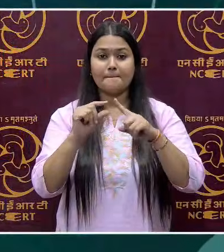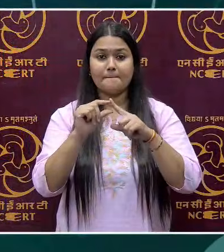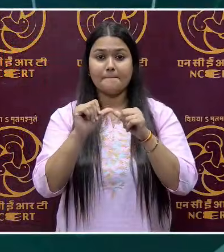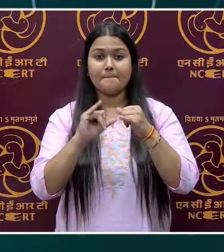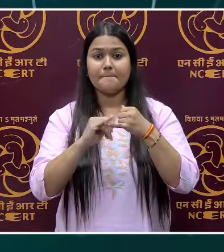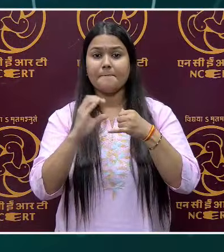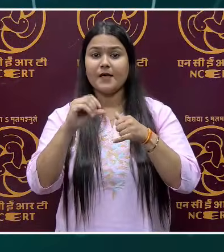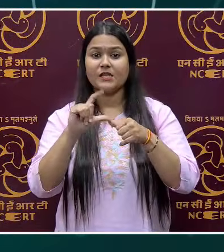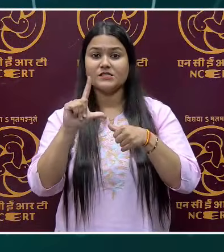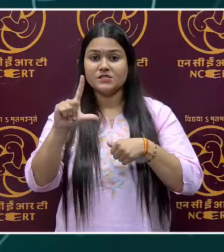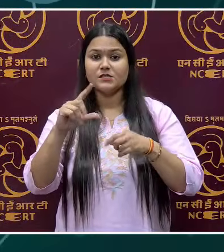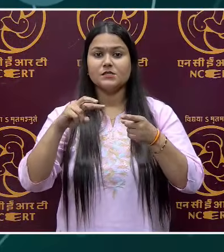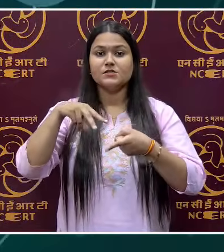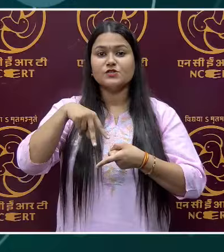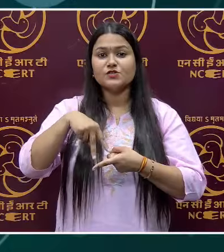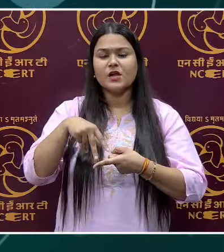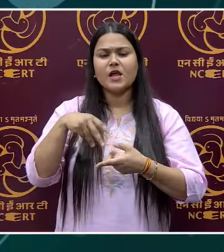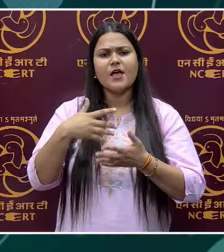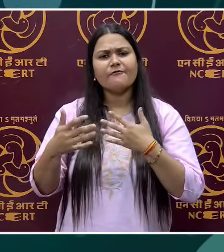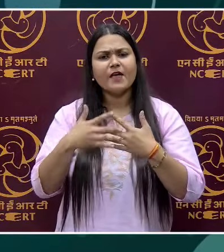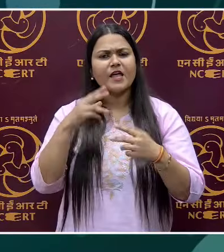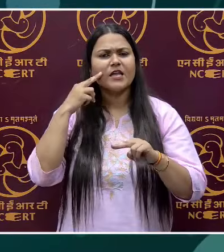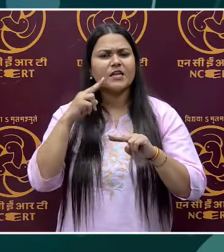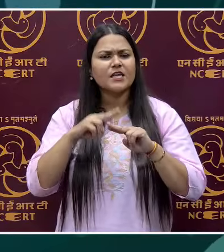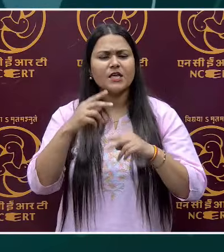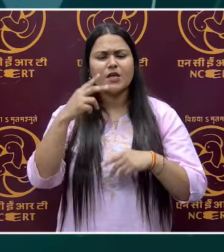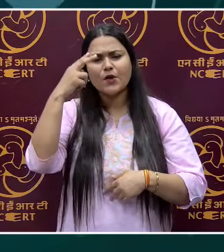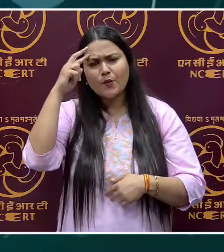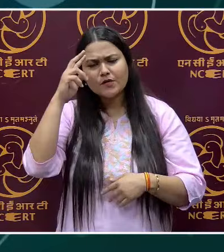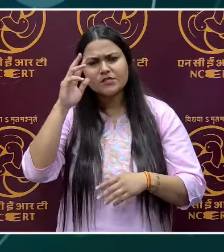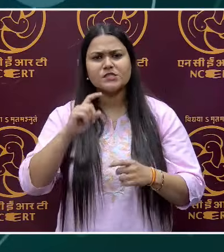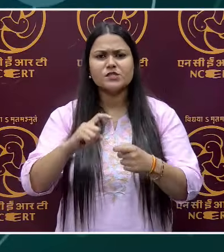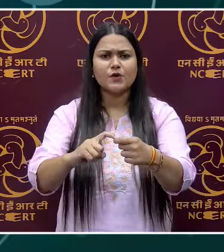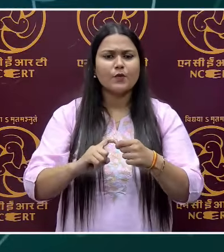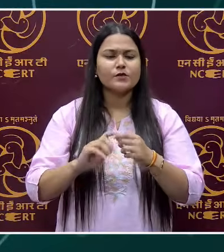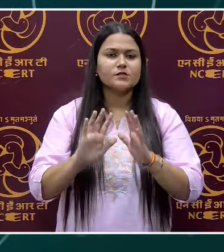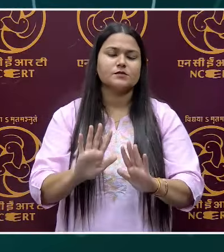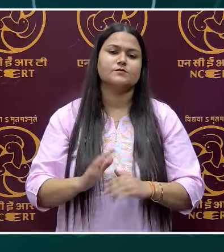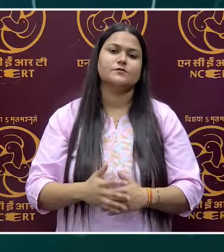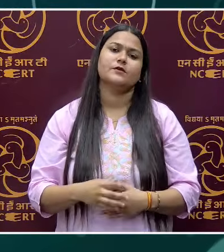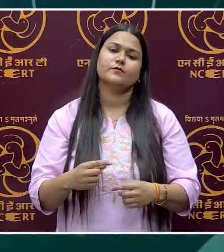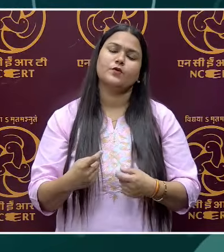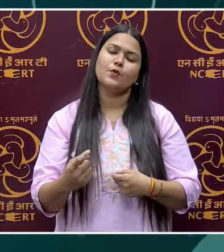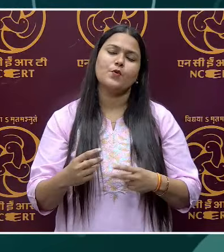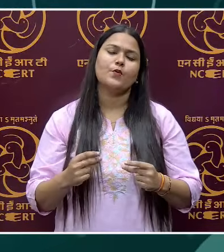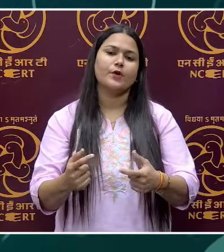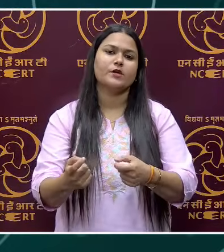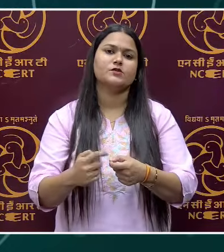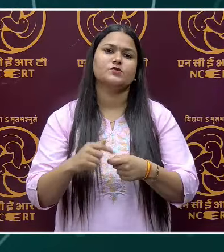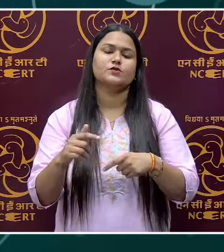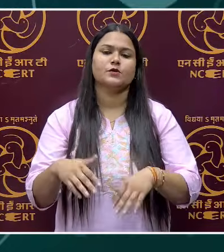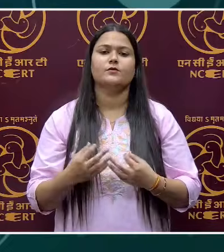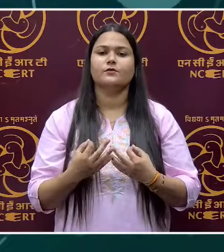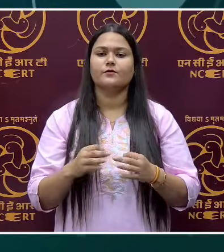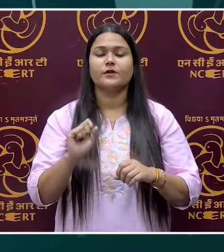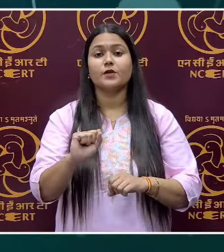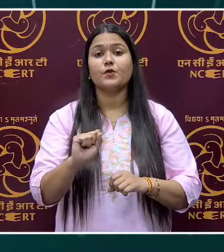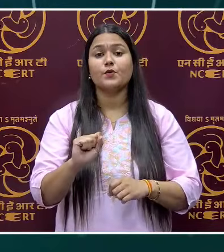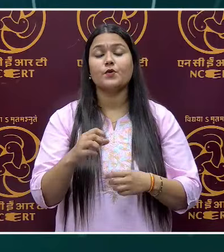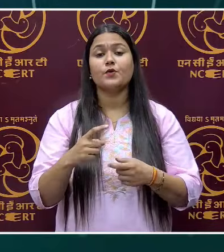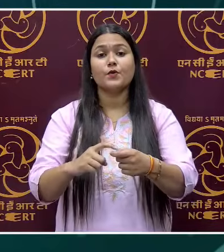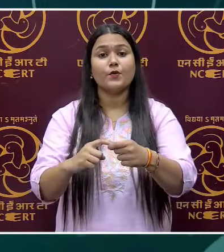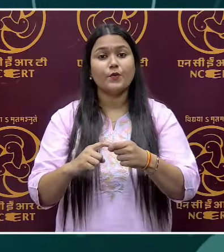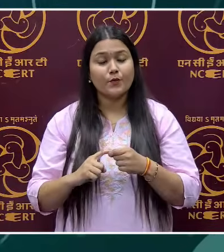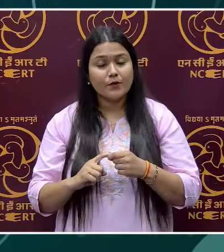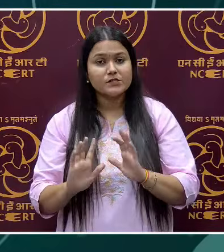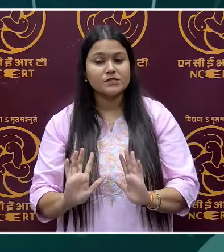triangle, and you have any questions, any queries, please reach out to us. Feel free to give us your questions. You can